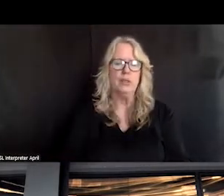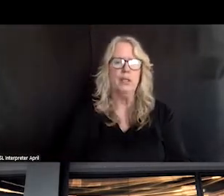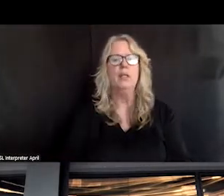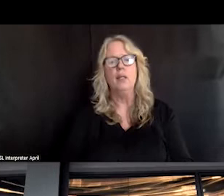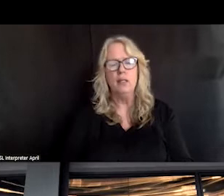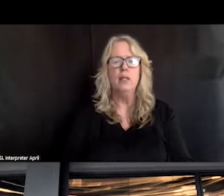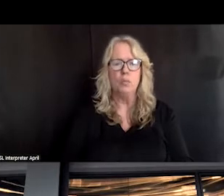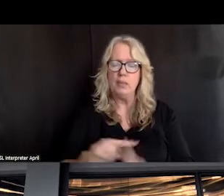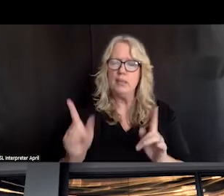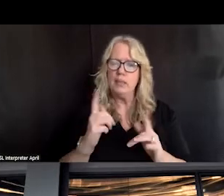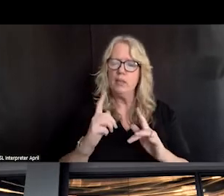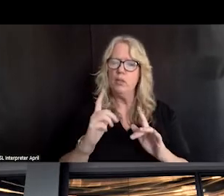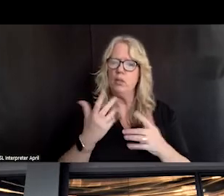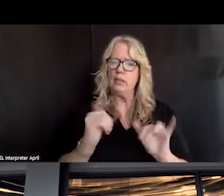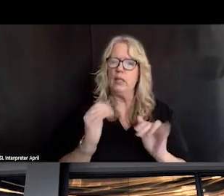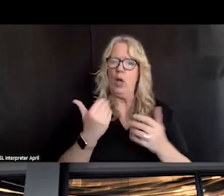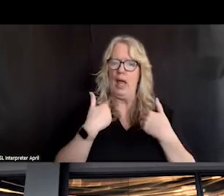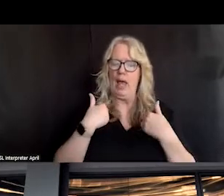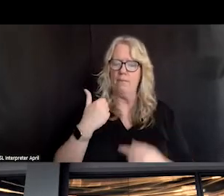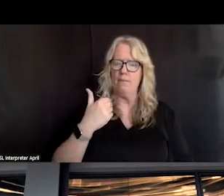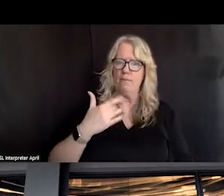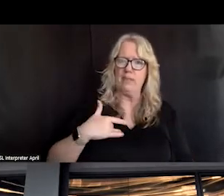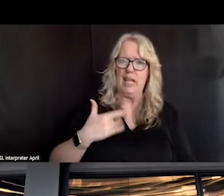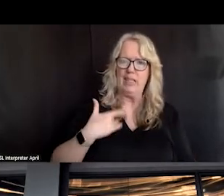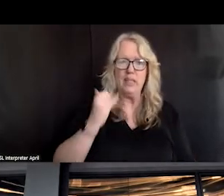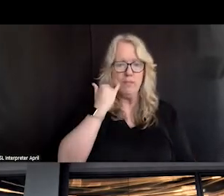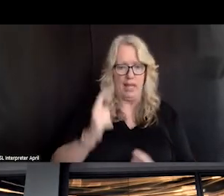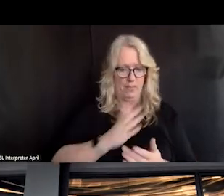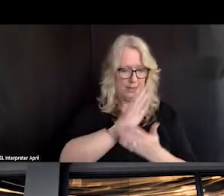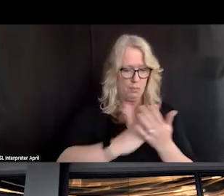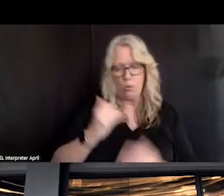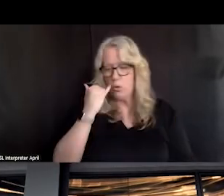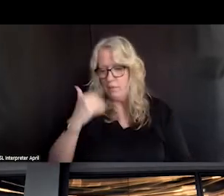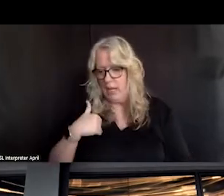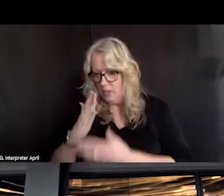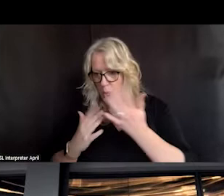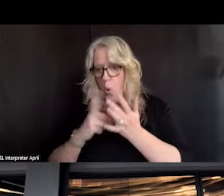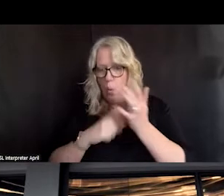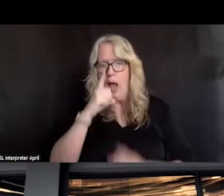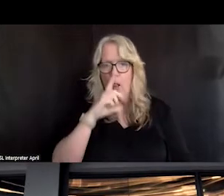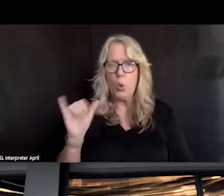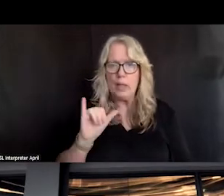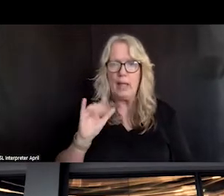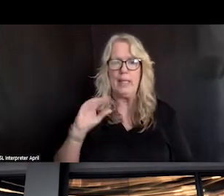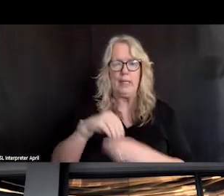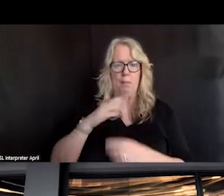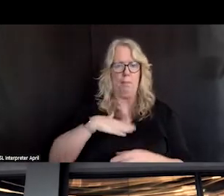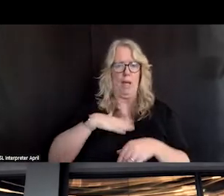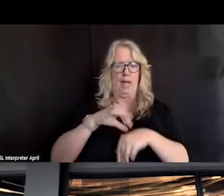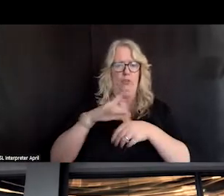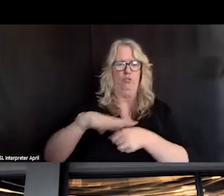But still puts you in a place to have a sense of, if I had this component or that component, what would it look like in my geography, in my